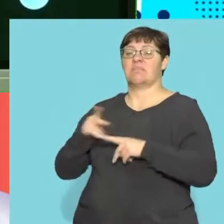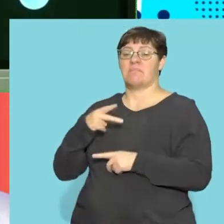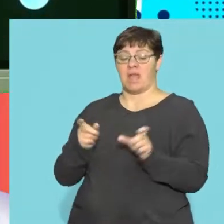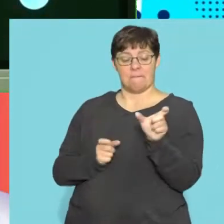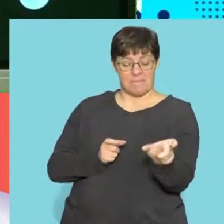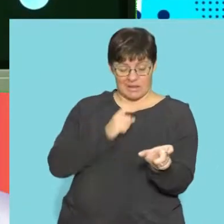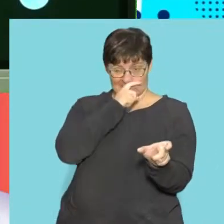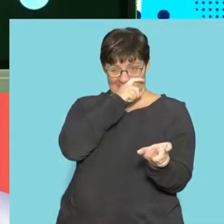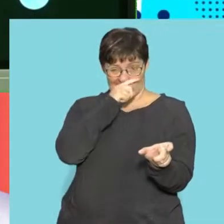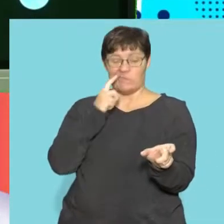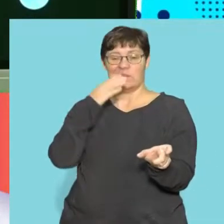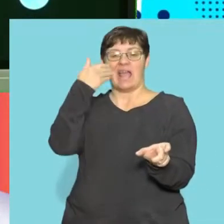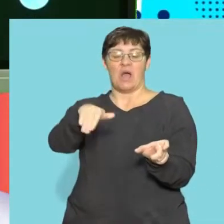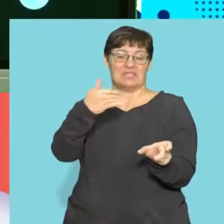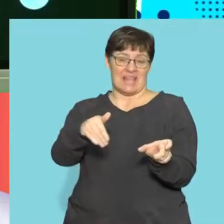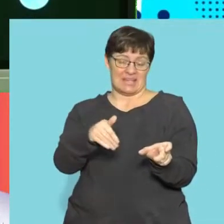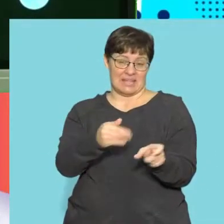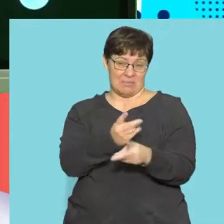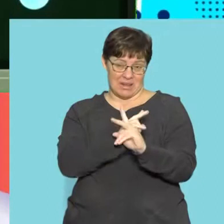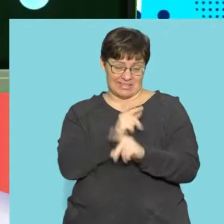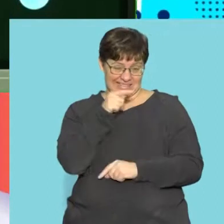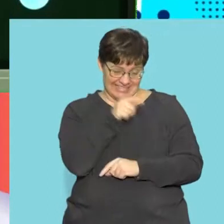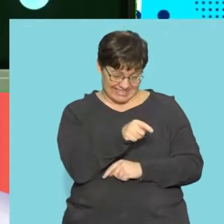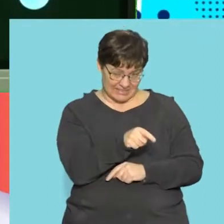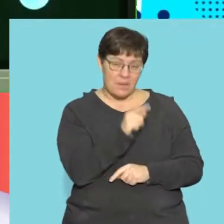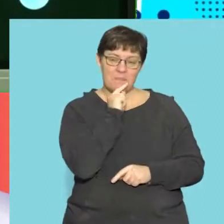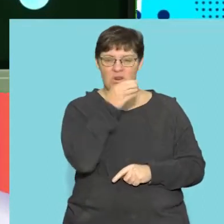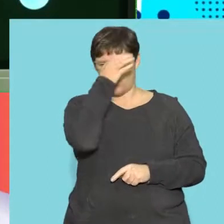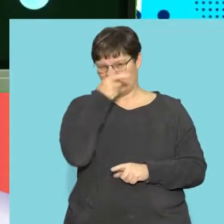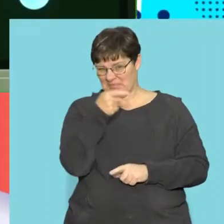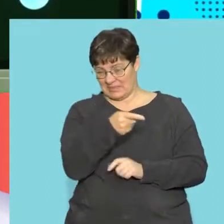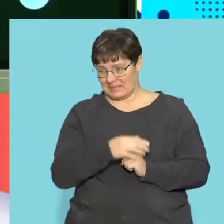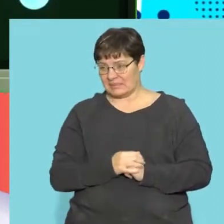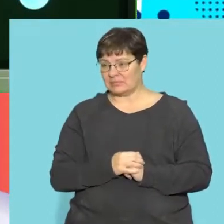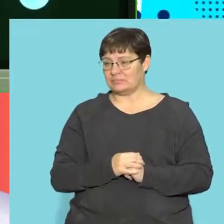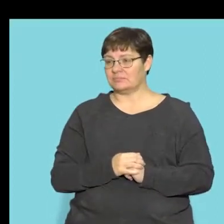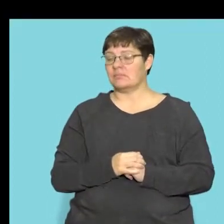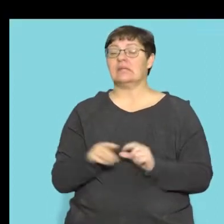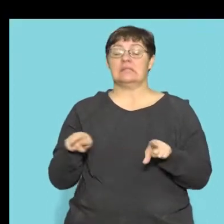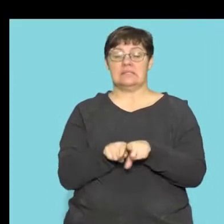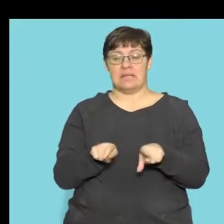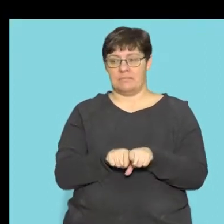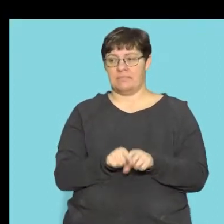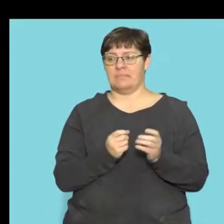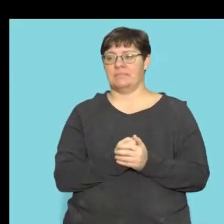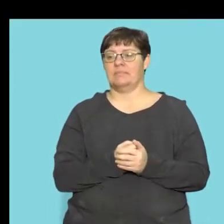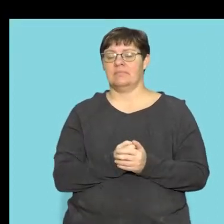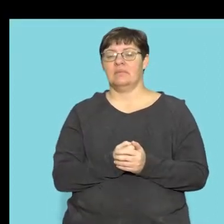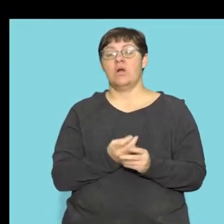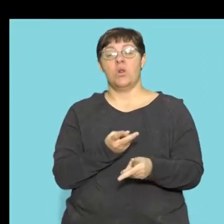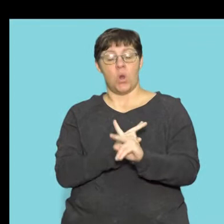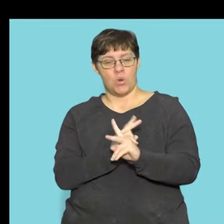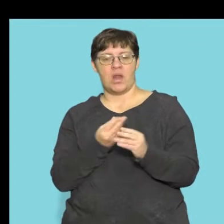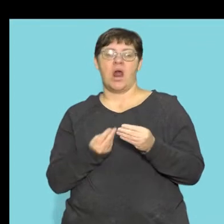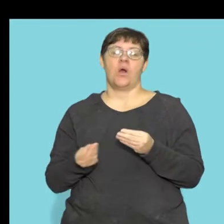There's a balance. We call it the outstanding balance. So that's really what the concept is about. Also, we know that a loan